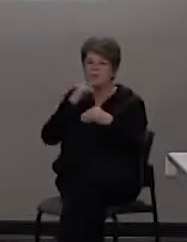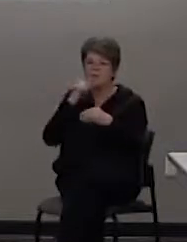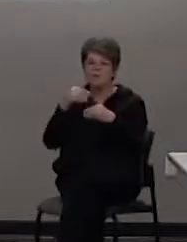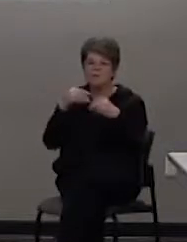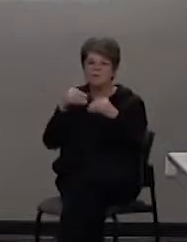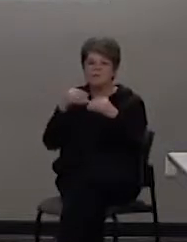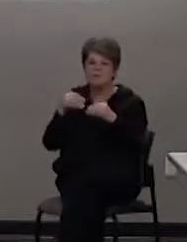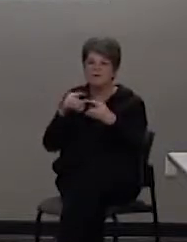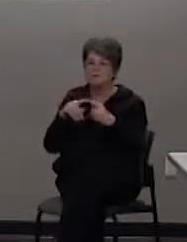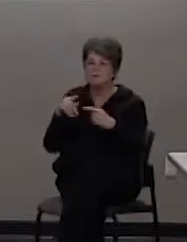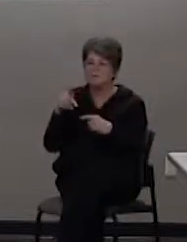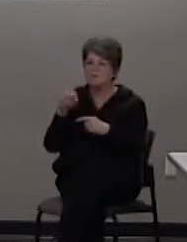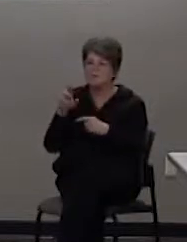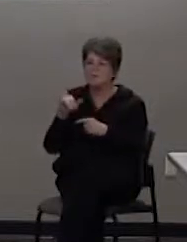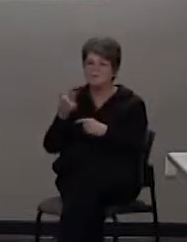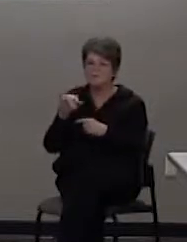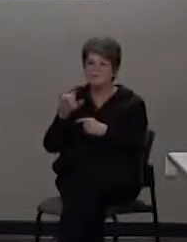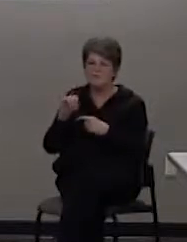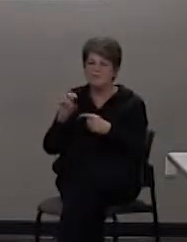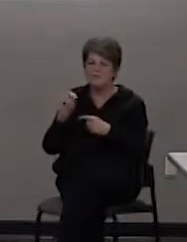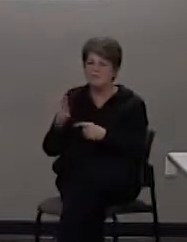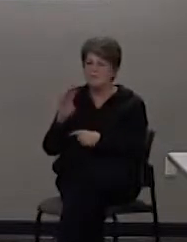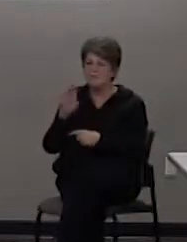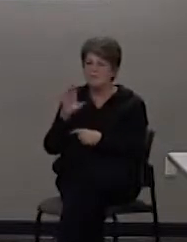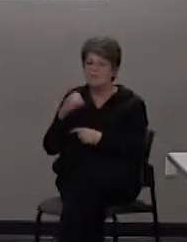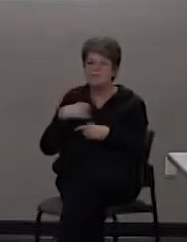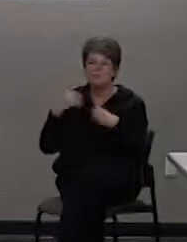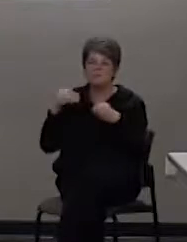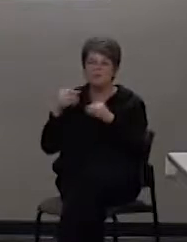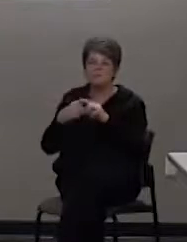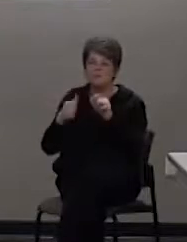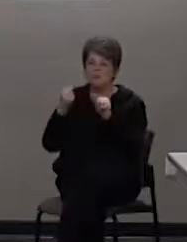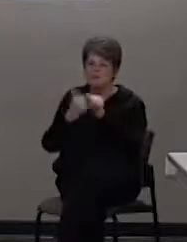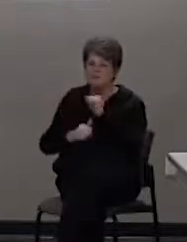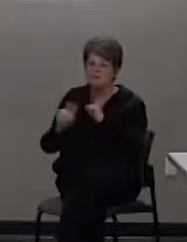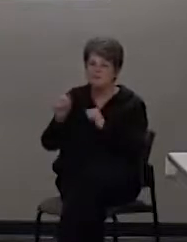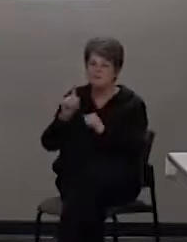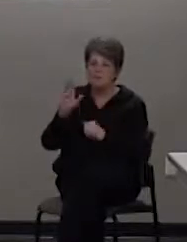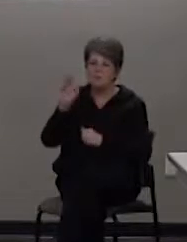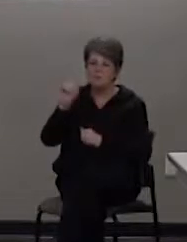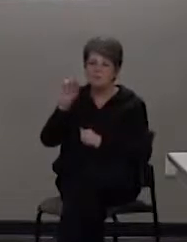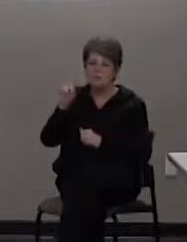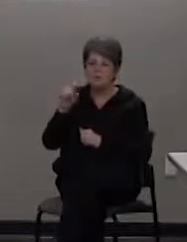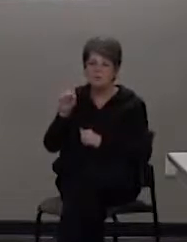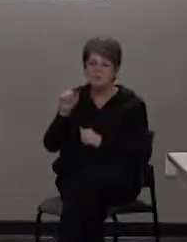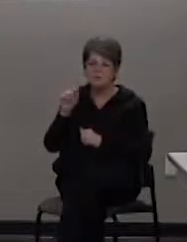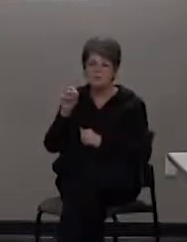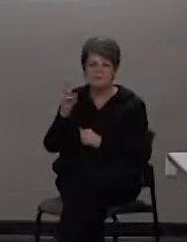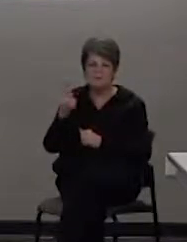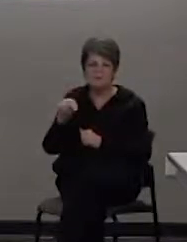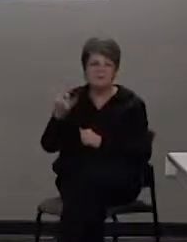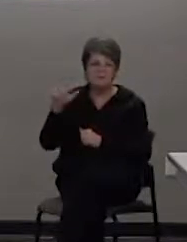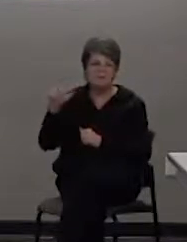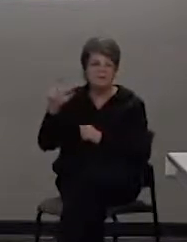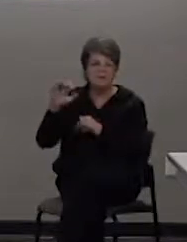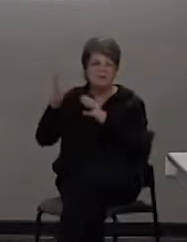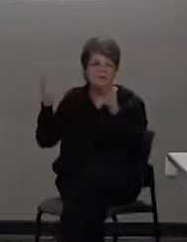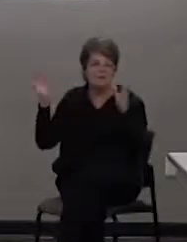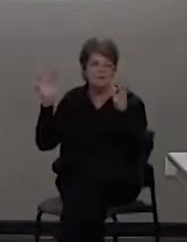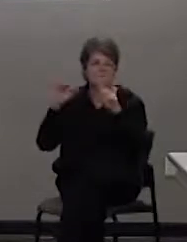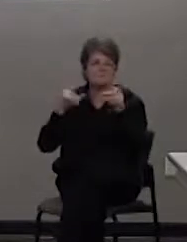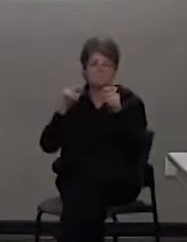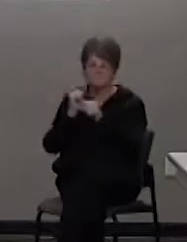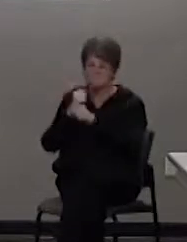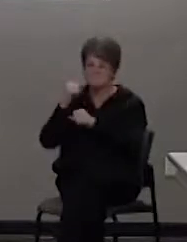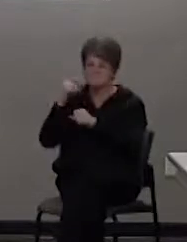selling to Perryville or even Boyle County. We're selling to everywhere from Bardstown to Lexington and beyond. Does that make sense? No, that